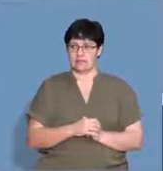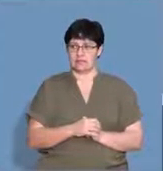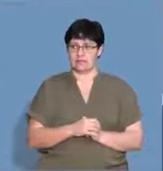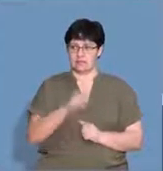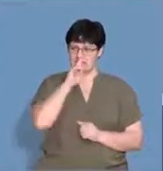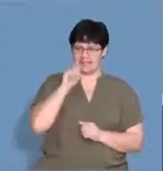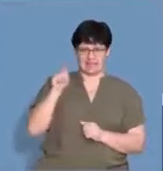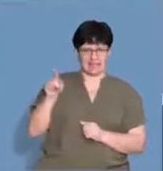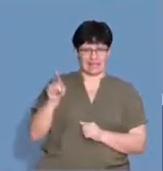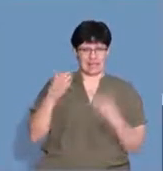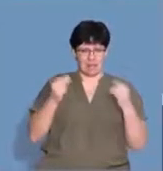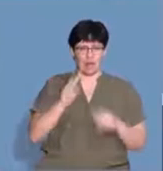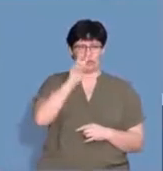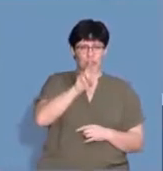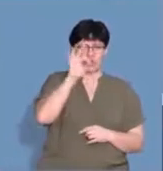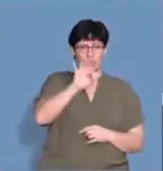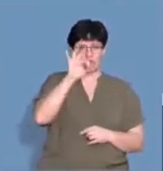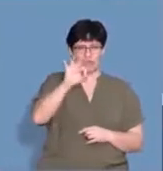Okay, and now I get a number of